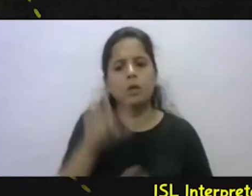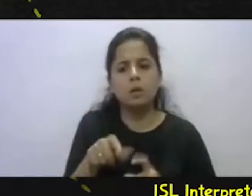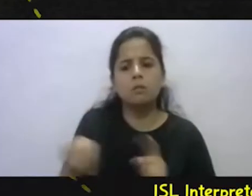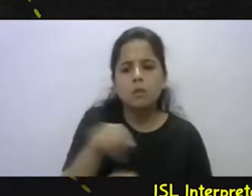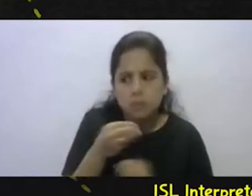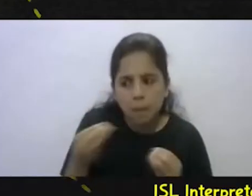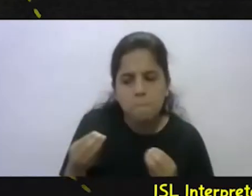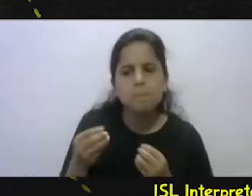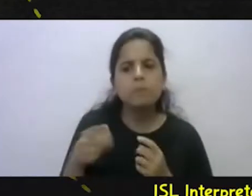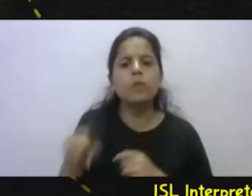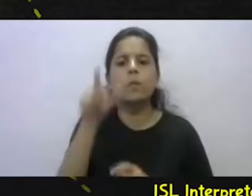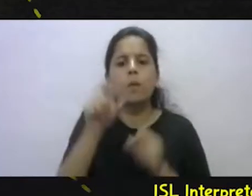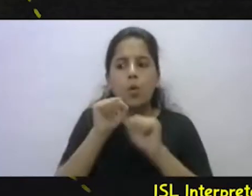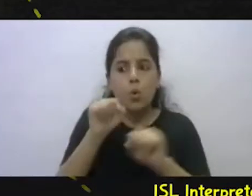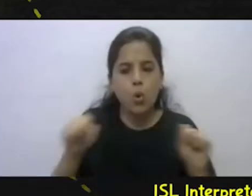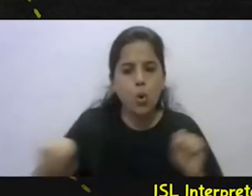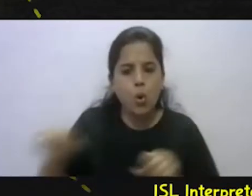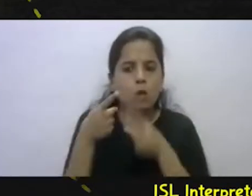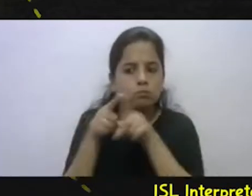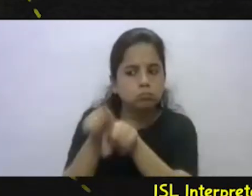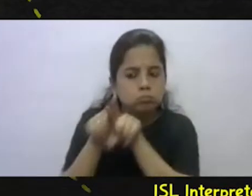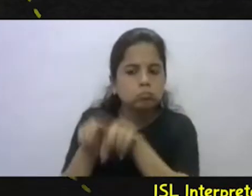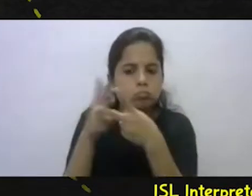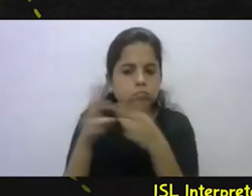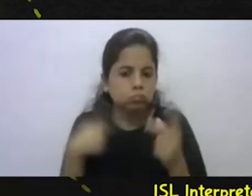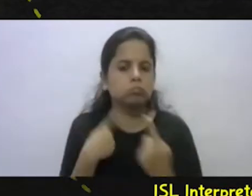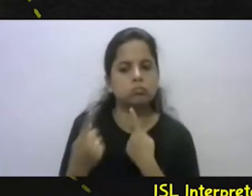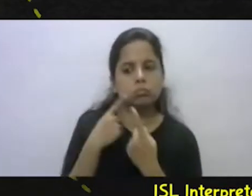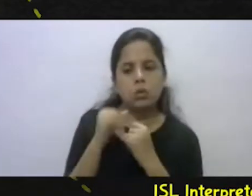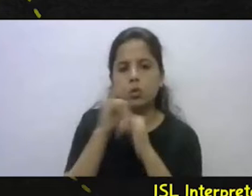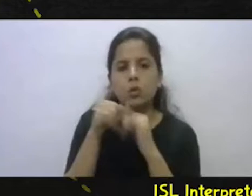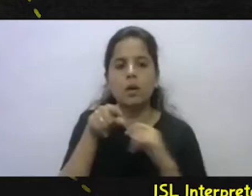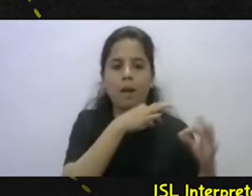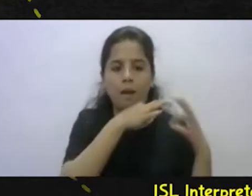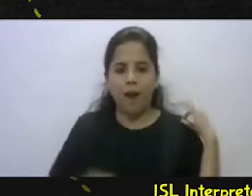couples, individuals who were in intercaste,